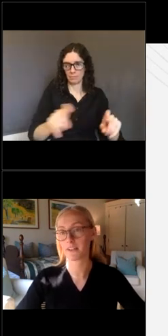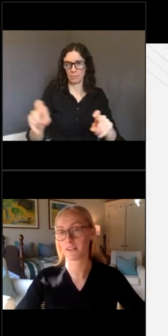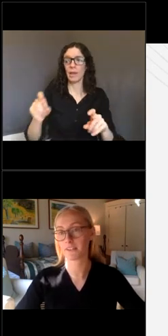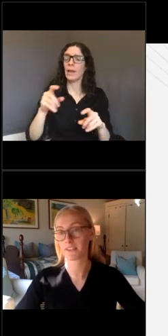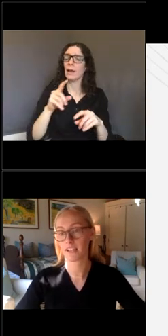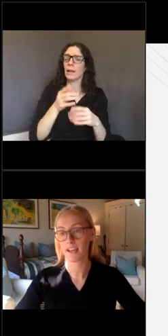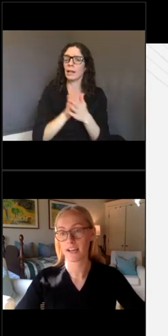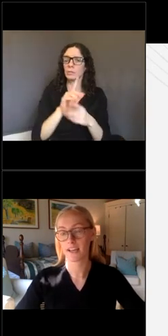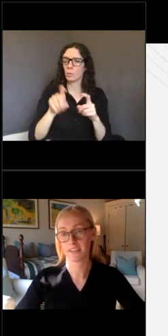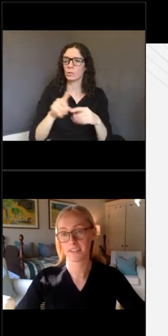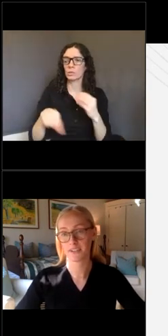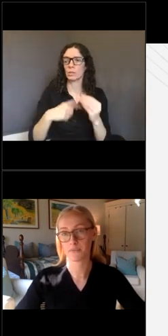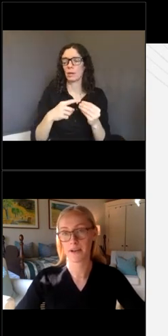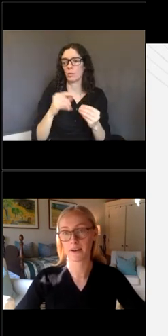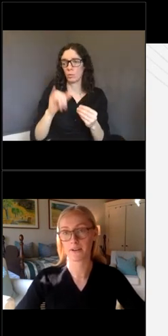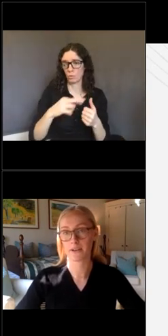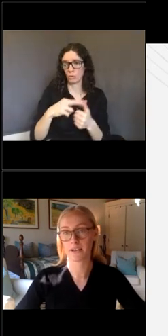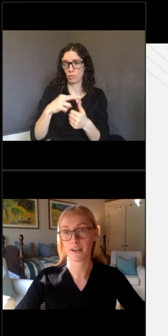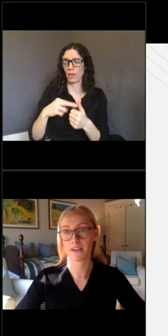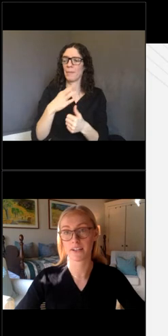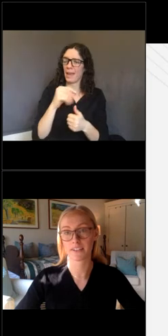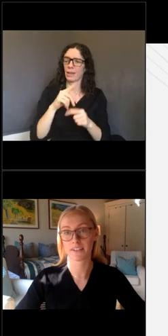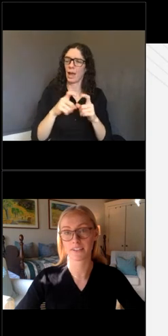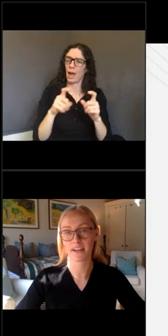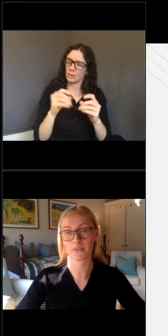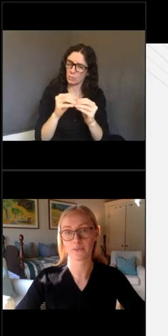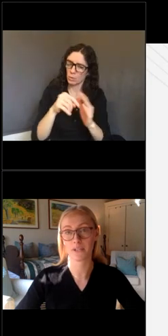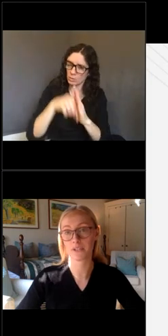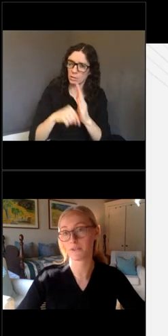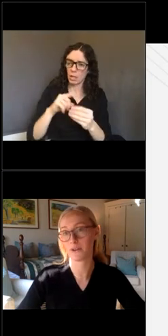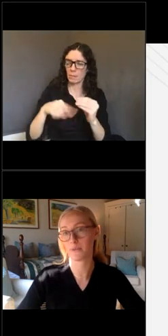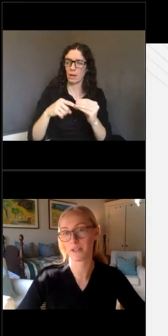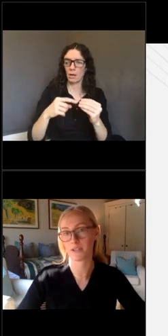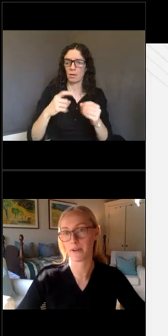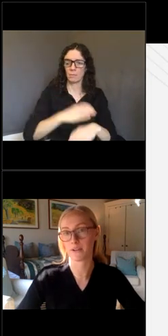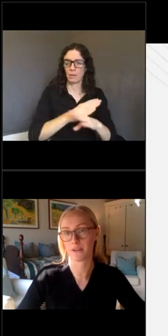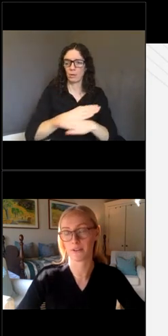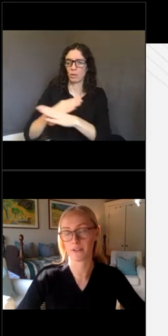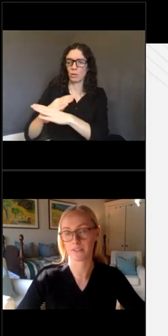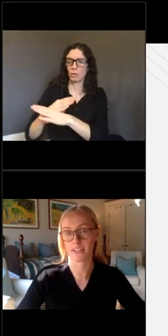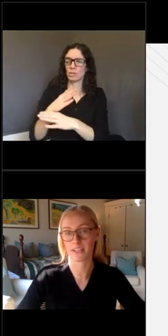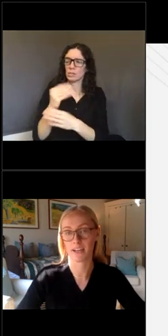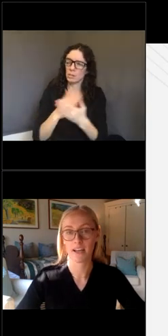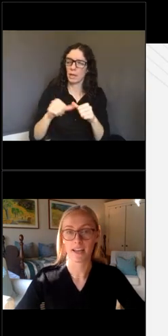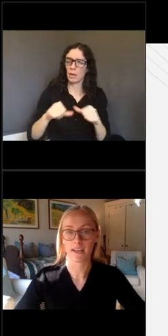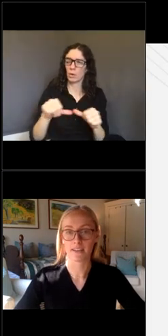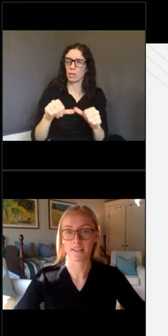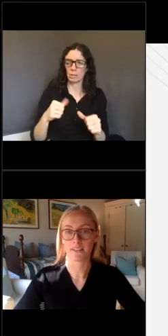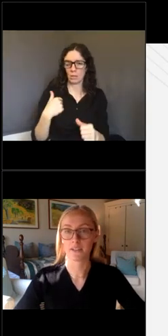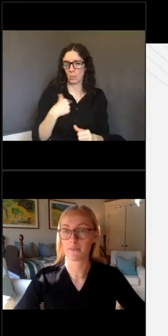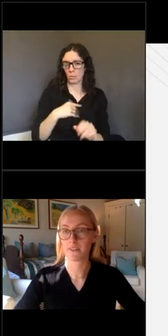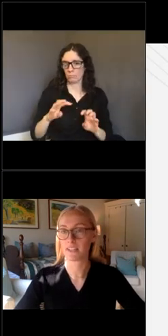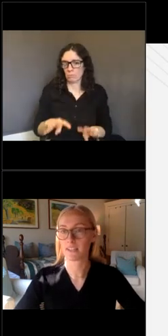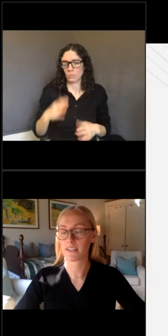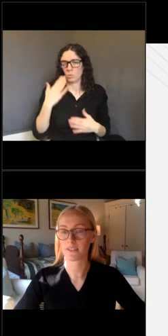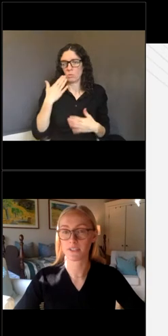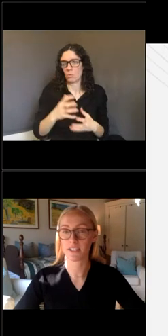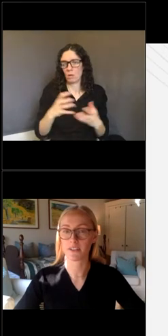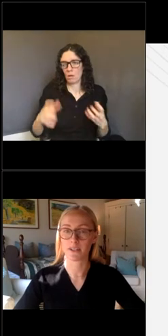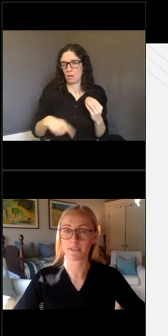about barriers and about areas that we don't know much about currently. And some of the